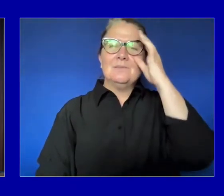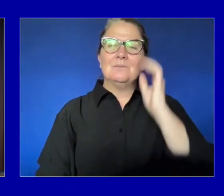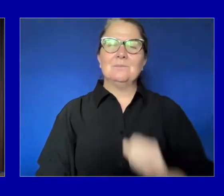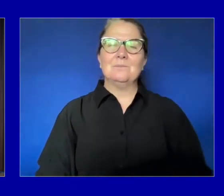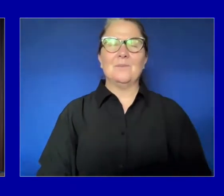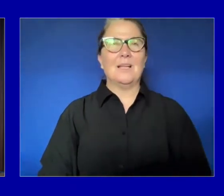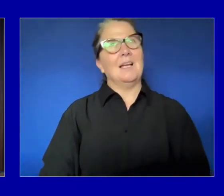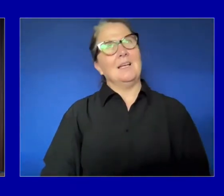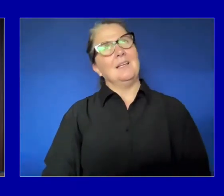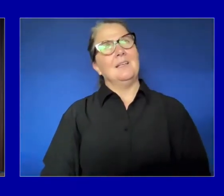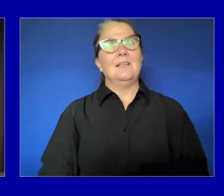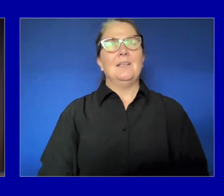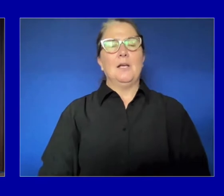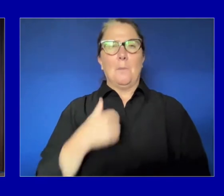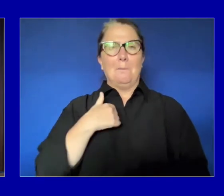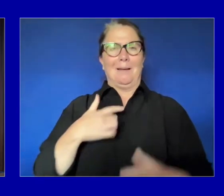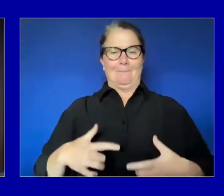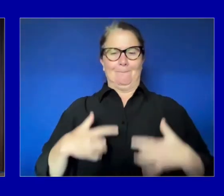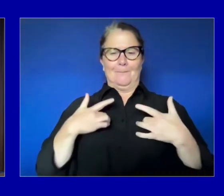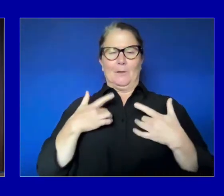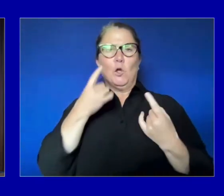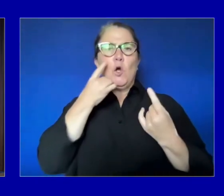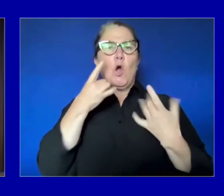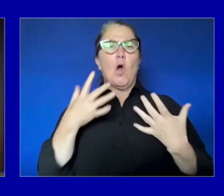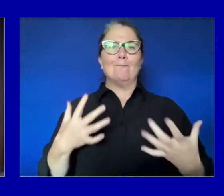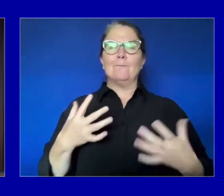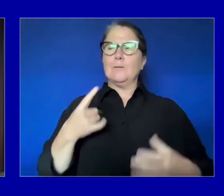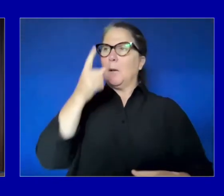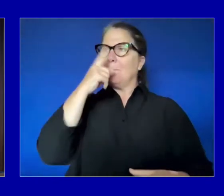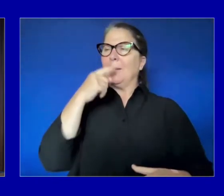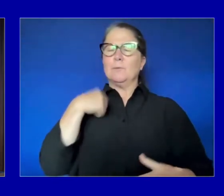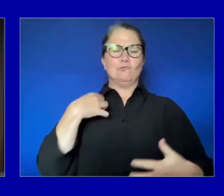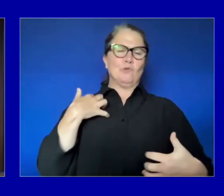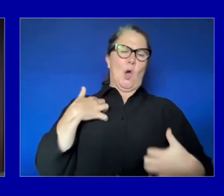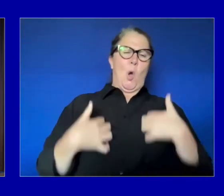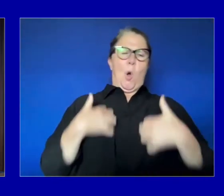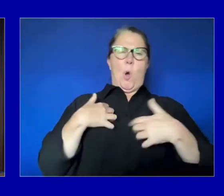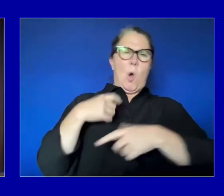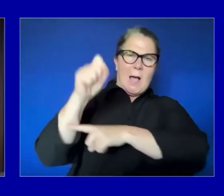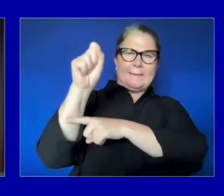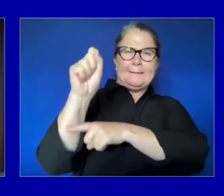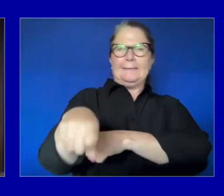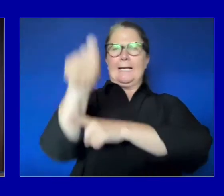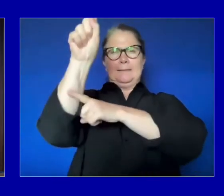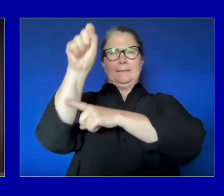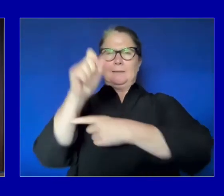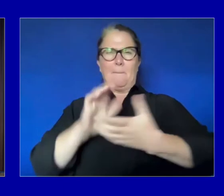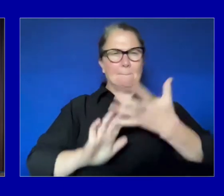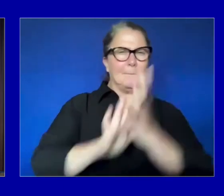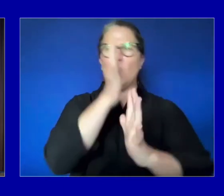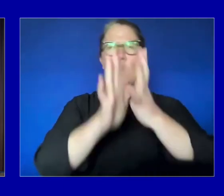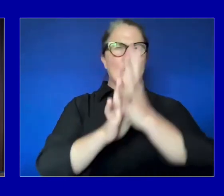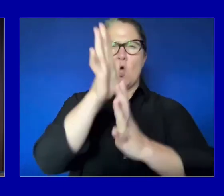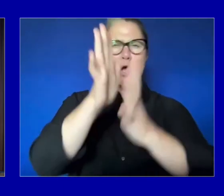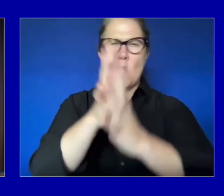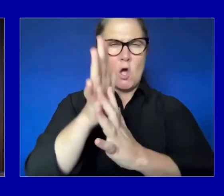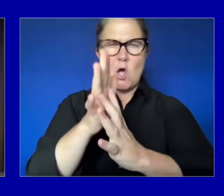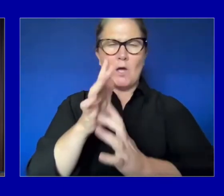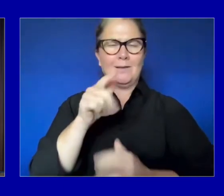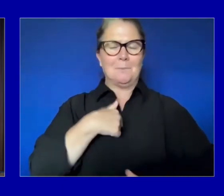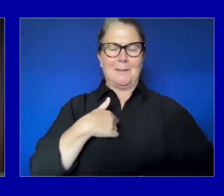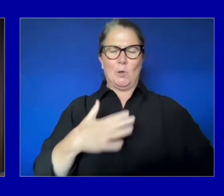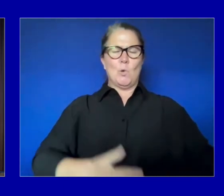feeling that often people get really excited and they say, yes, let's, let's burn. And it's, and it's kind of like, whoa, like, you know, there's